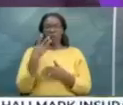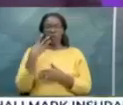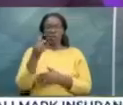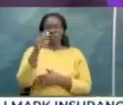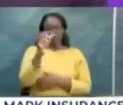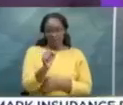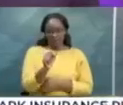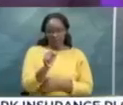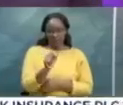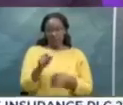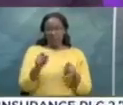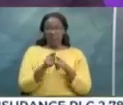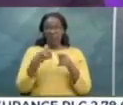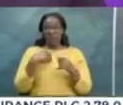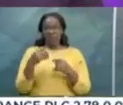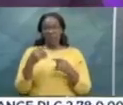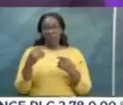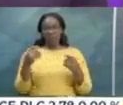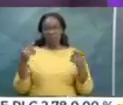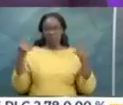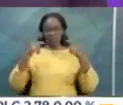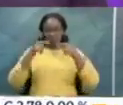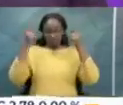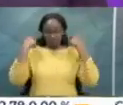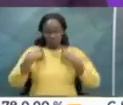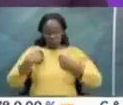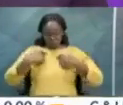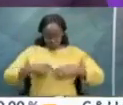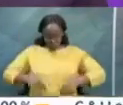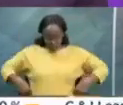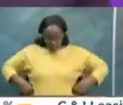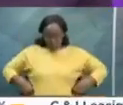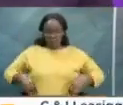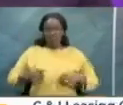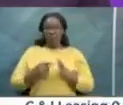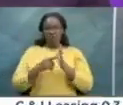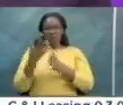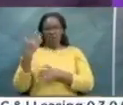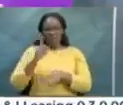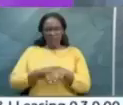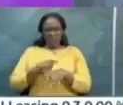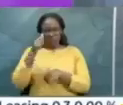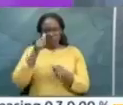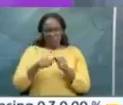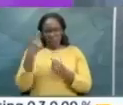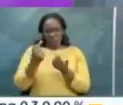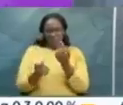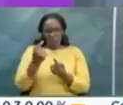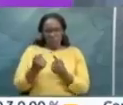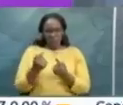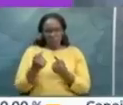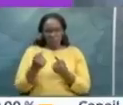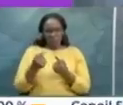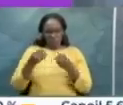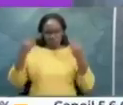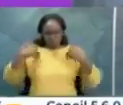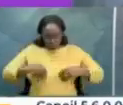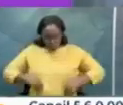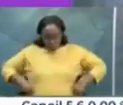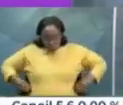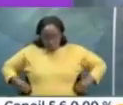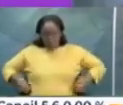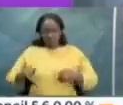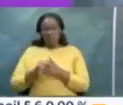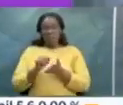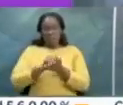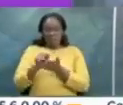450. Then they have the apron, which we also featured last time. Last time, that super colorful Yes. African print apron,